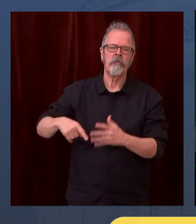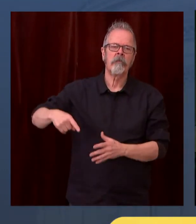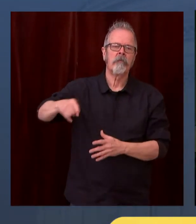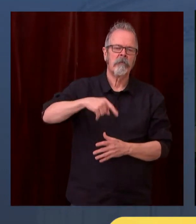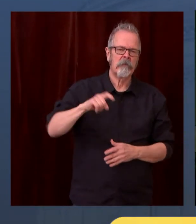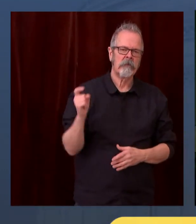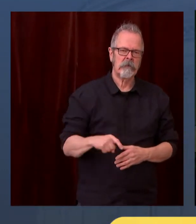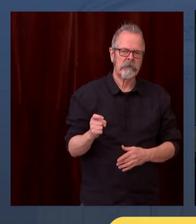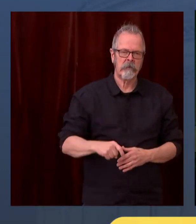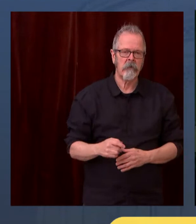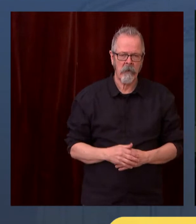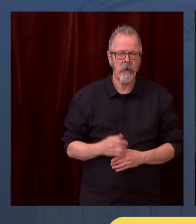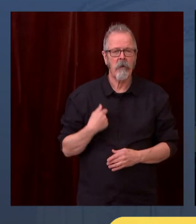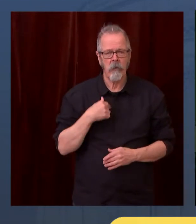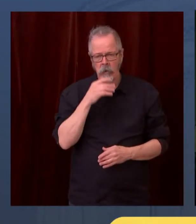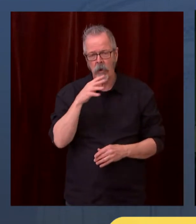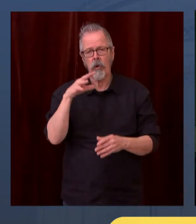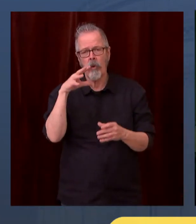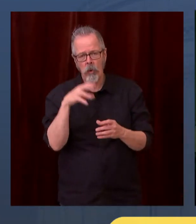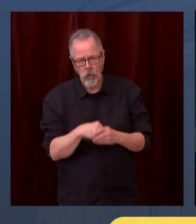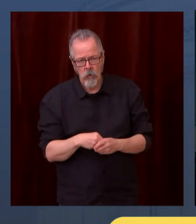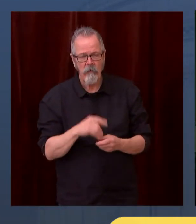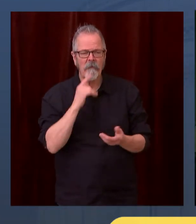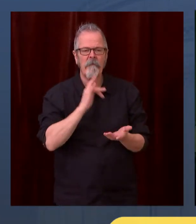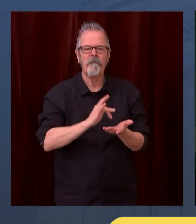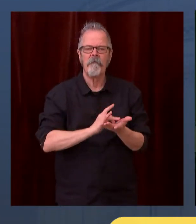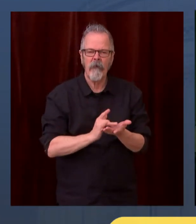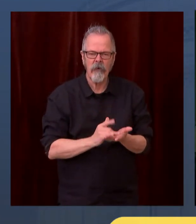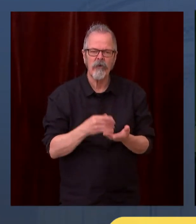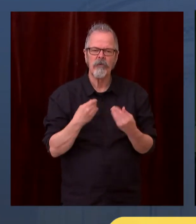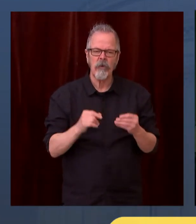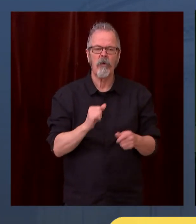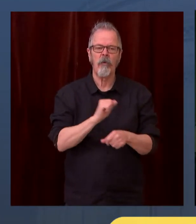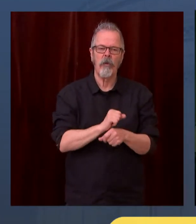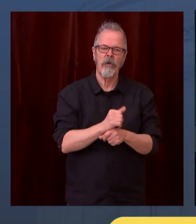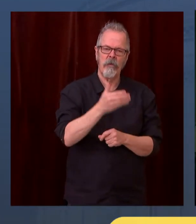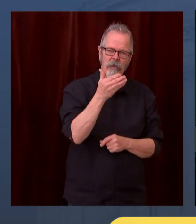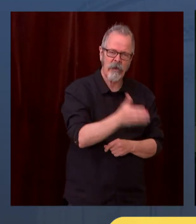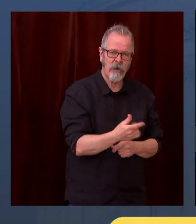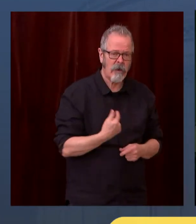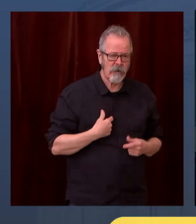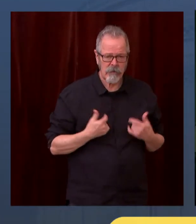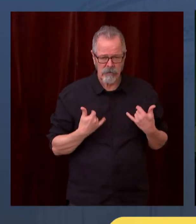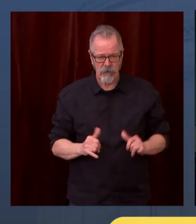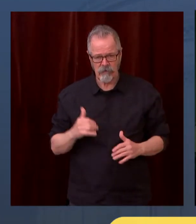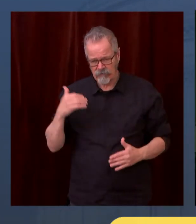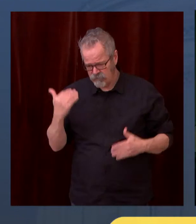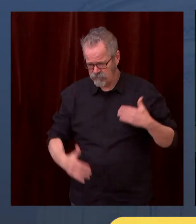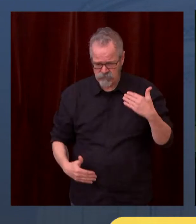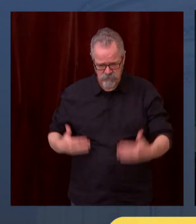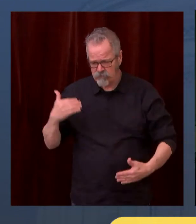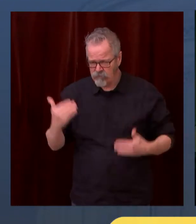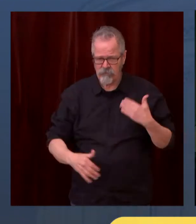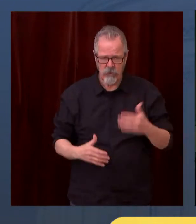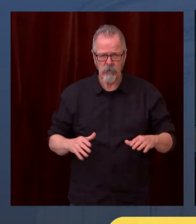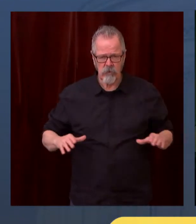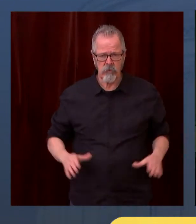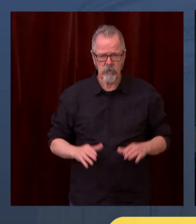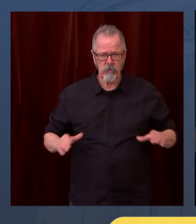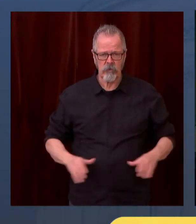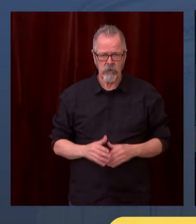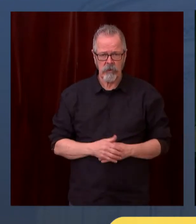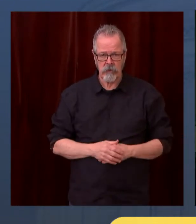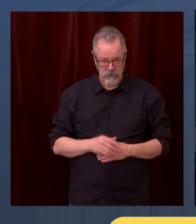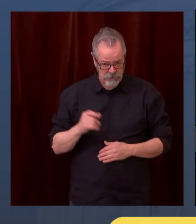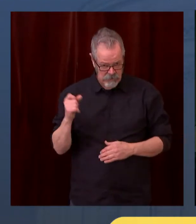obviously work in the pharmacies or work through the pharmacies. So that's happening actively behind the scenes right now. But Lacey, I don't know if you had anything else you wanted to